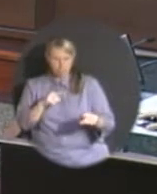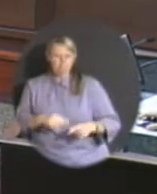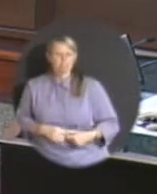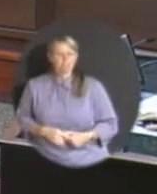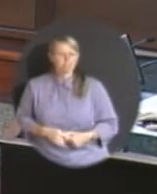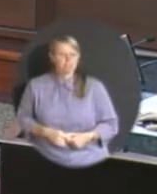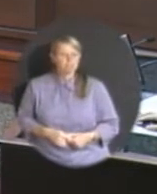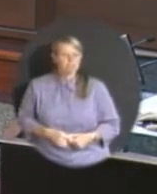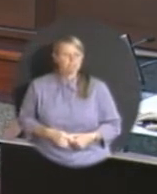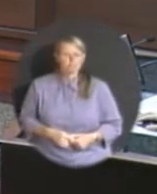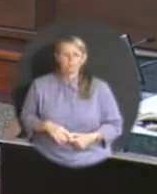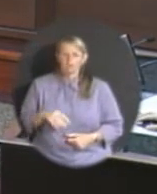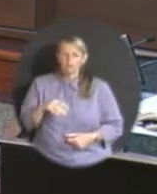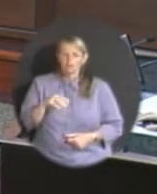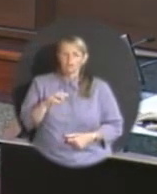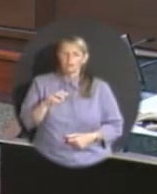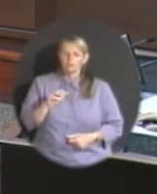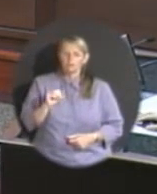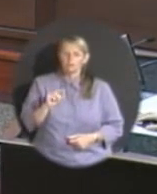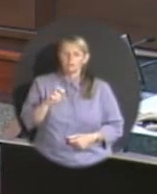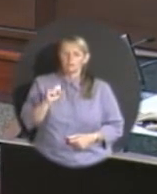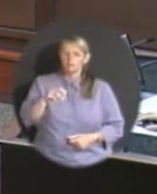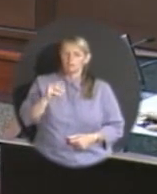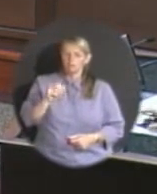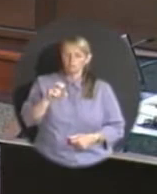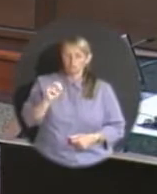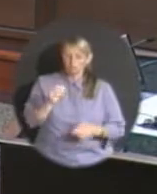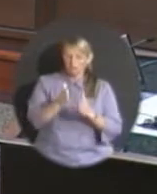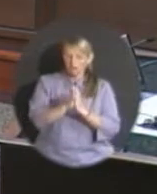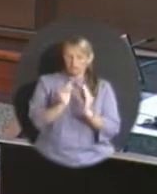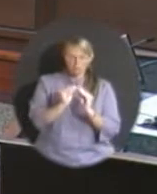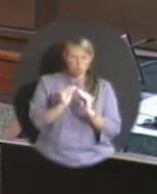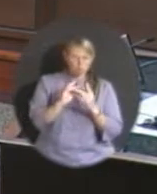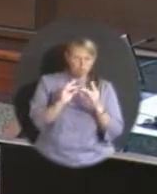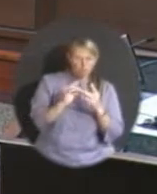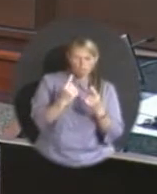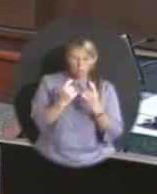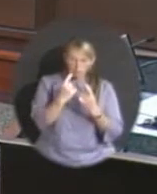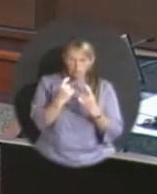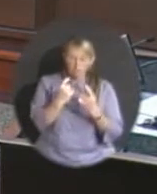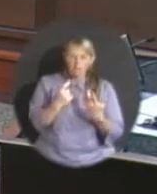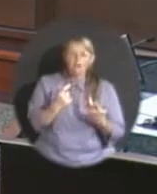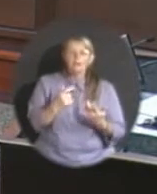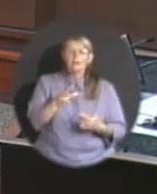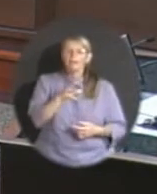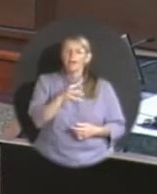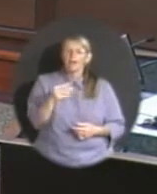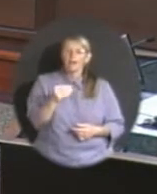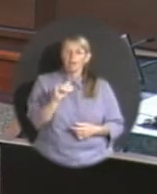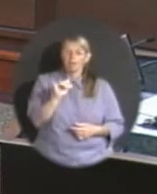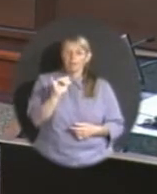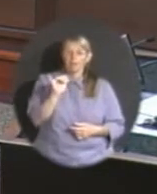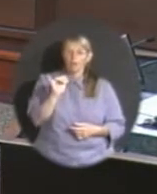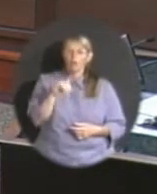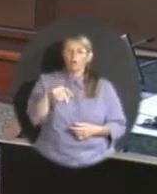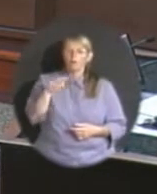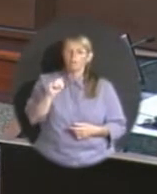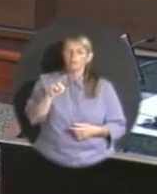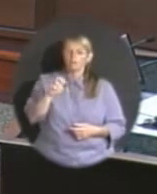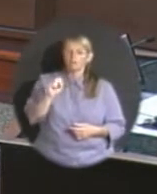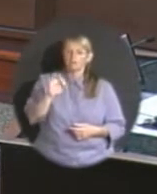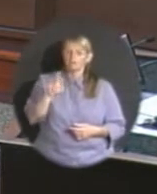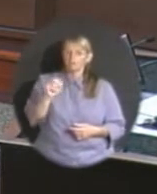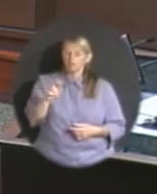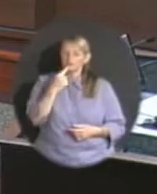Any more comments, questions for Mr. Hutchinson? And we're publicizing the workshops on our webpage